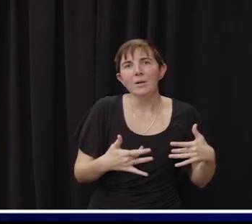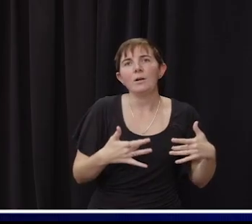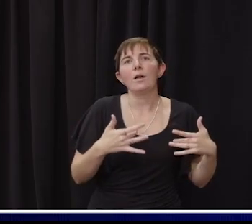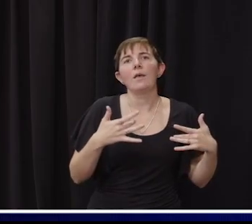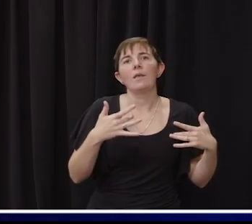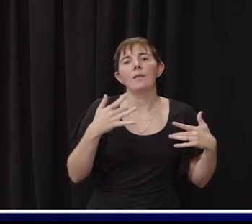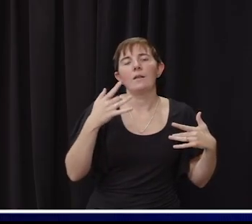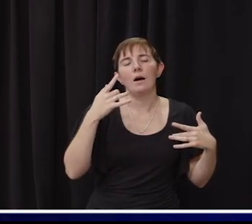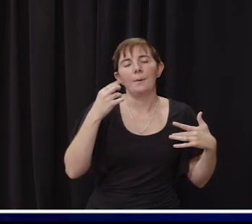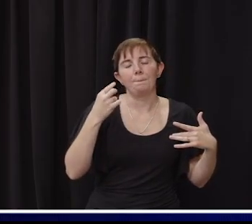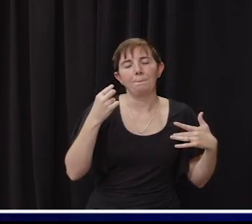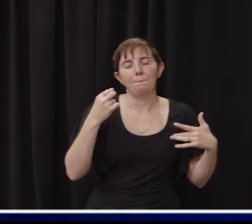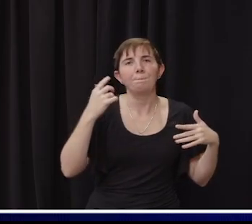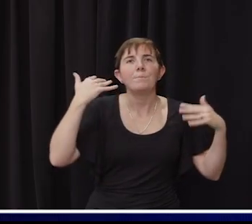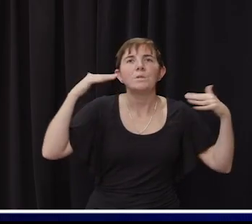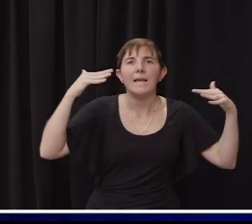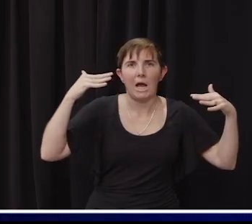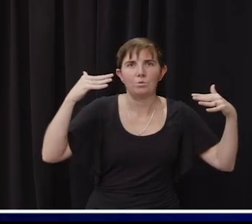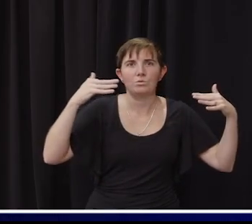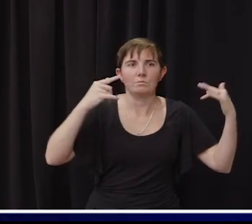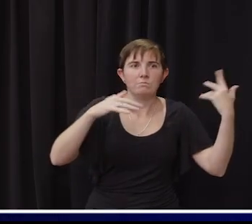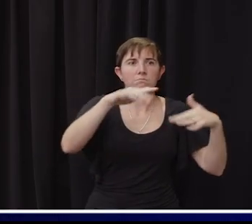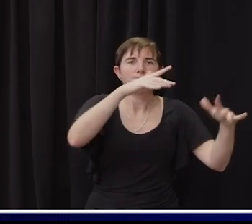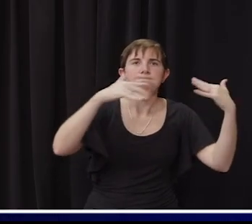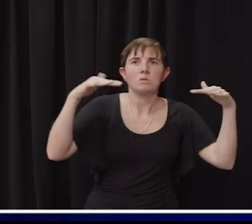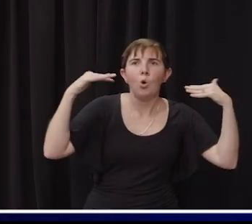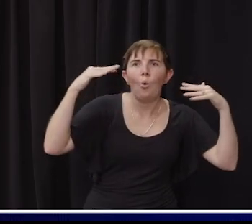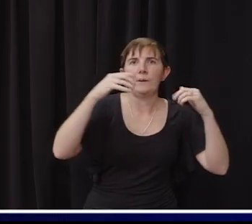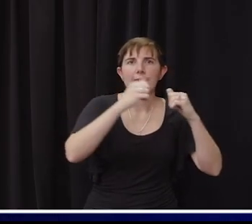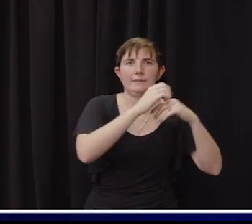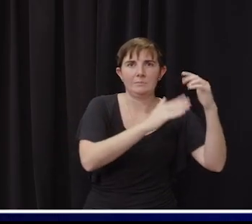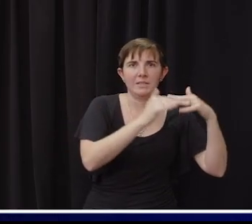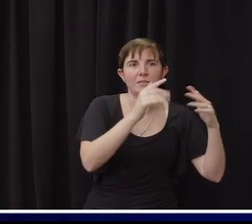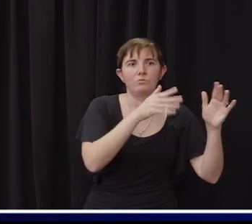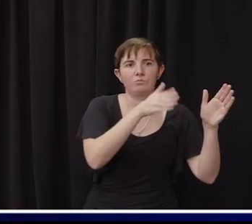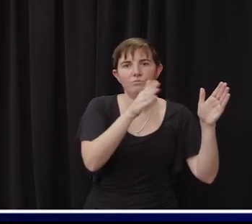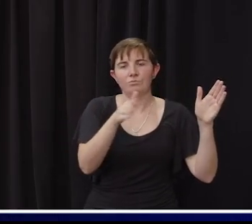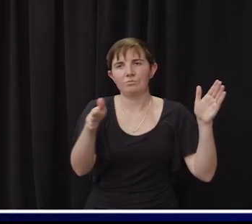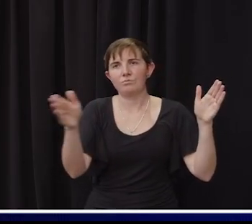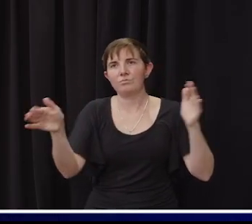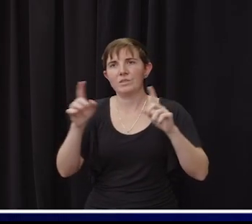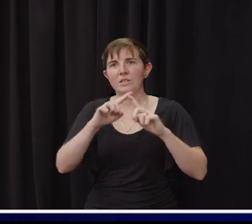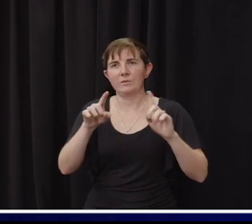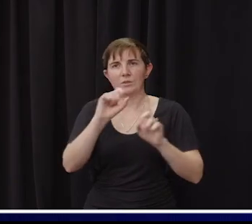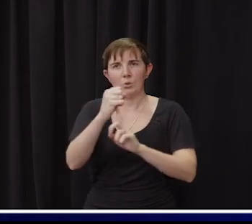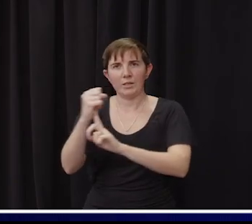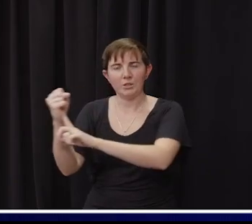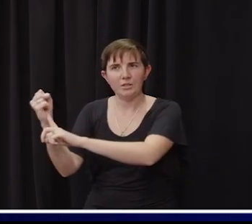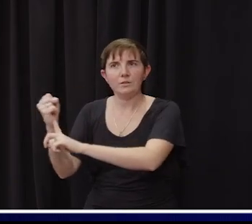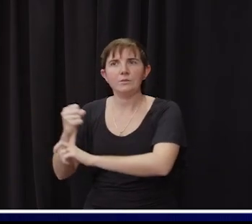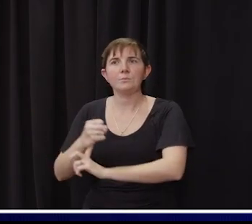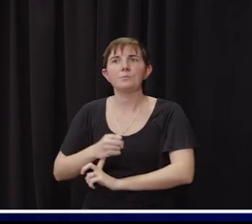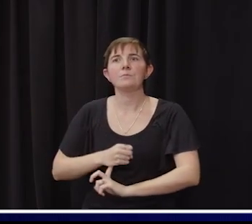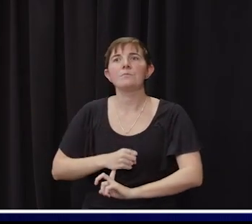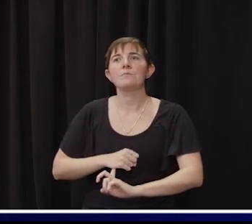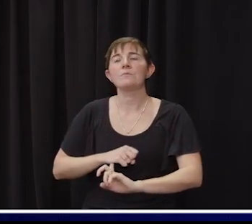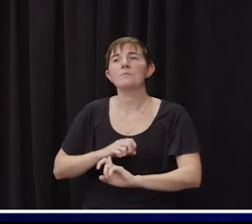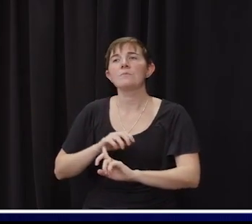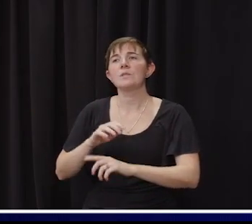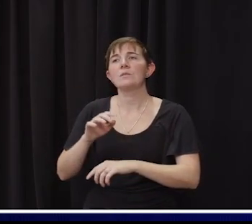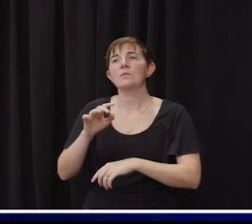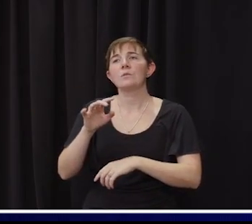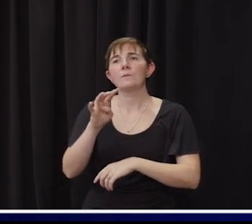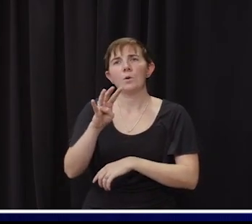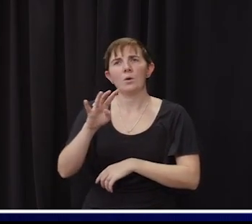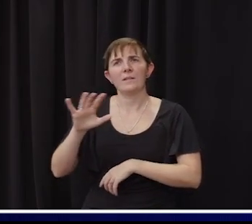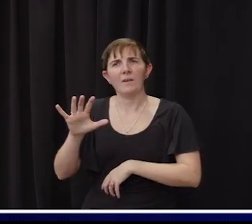how sound is dealt with in a building, and then it kind of goes down from there. 4 and 5 are a